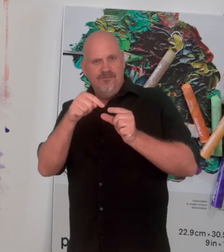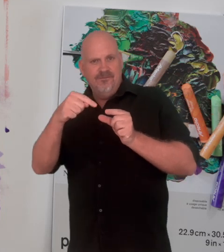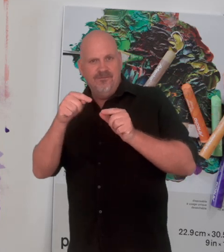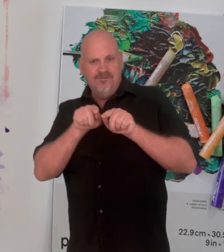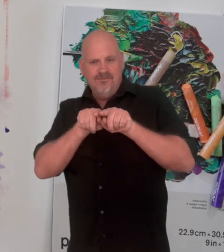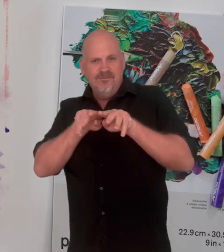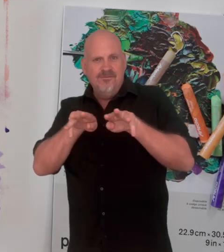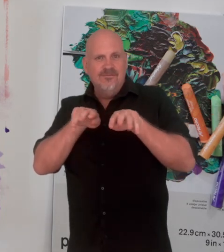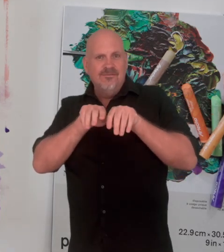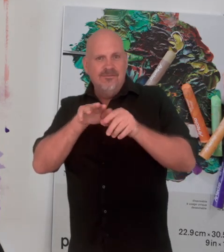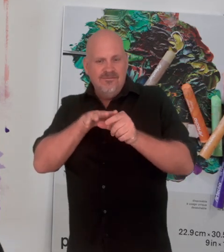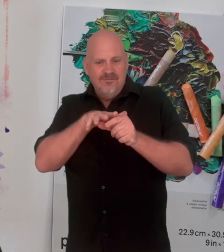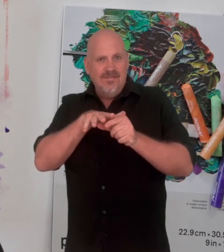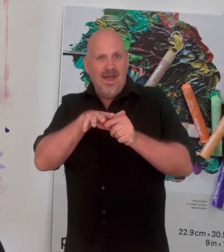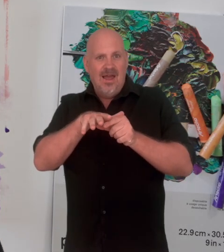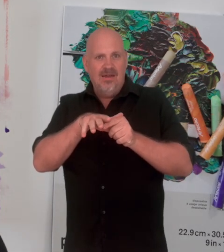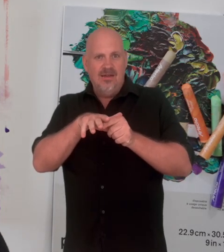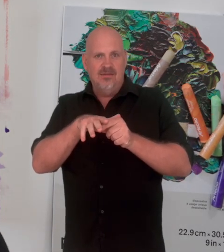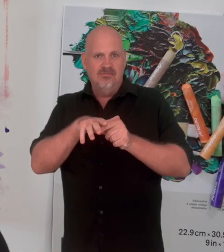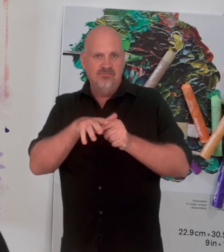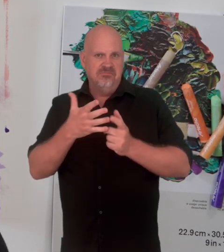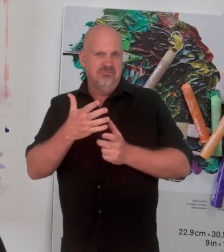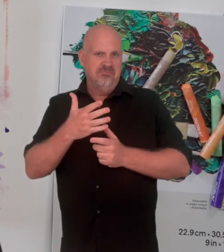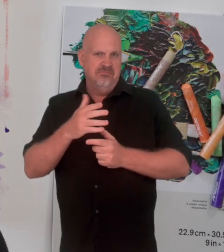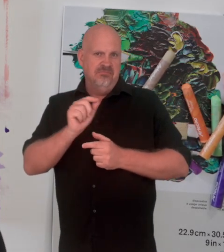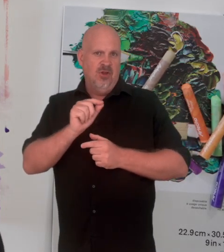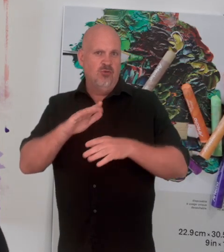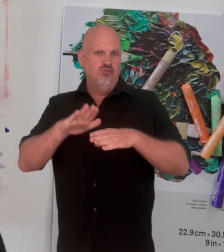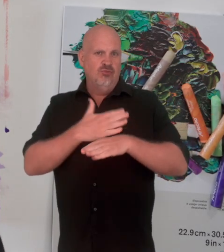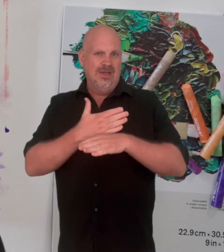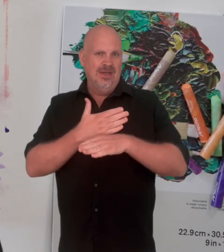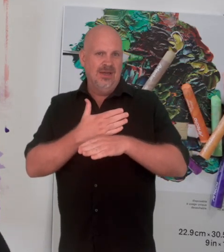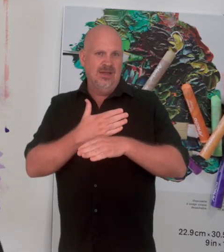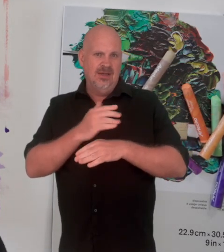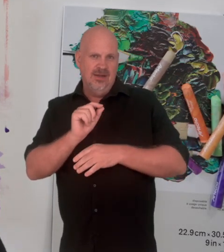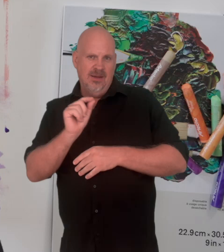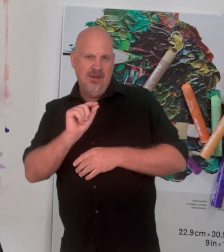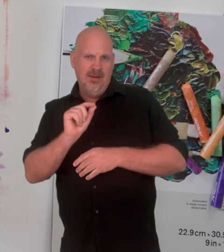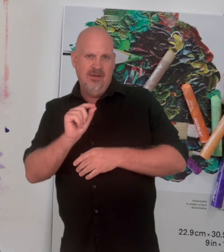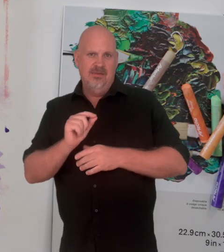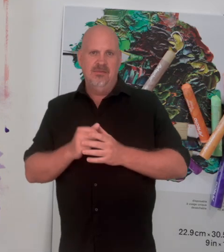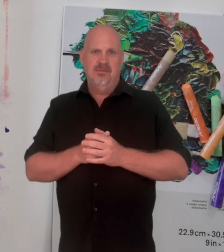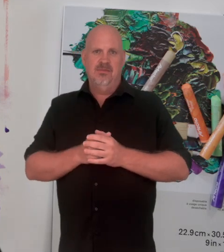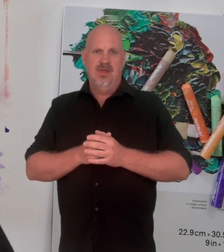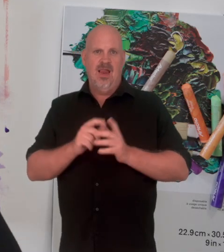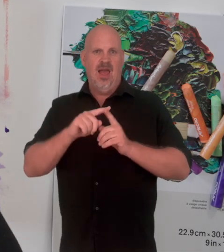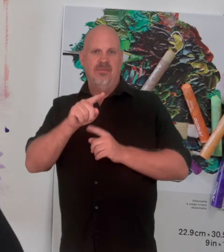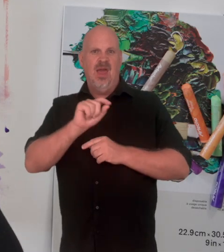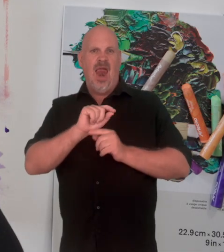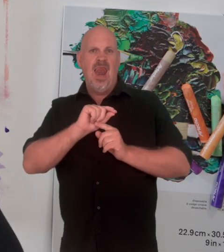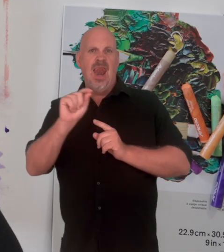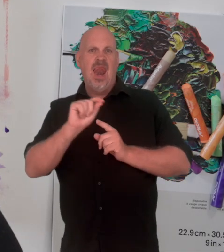So just paint green in sort of like lines that go a little bit